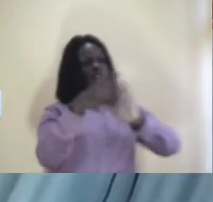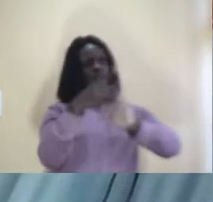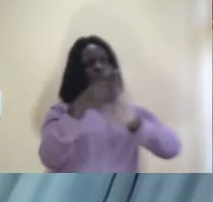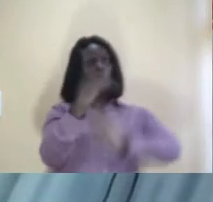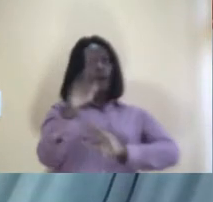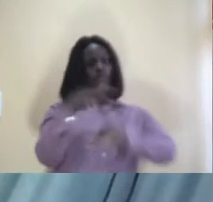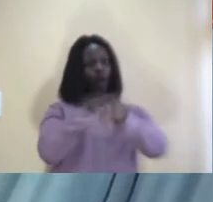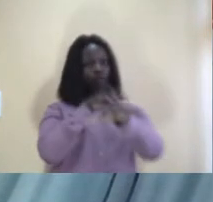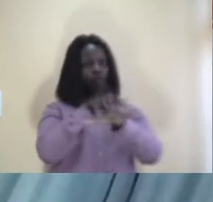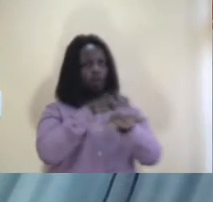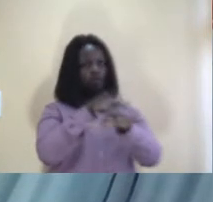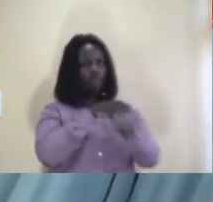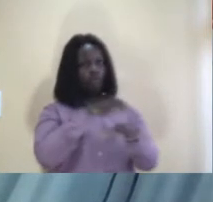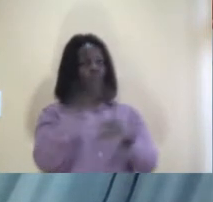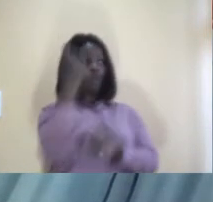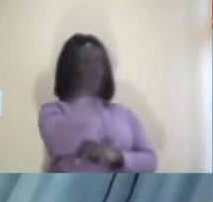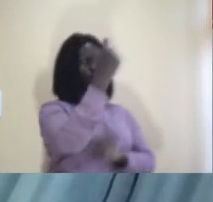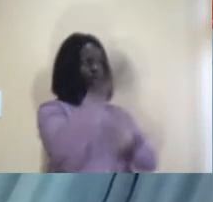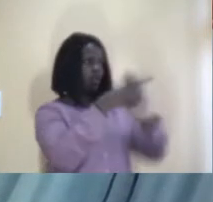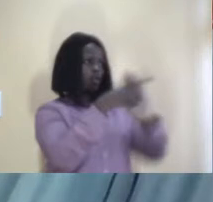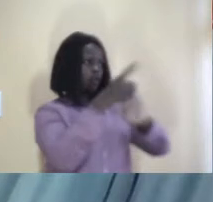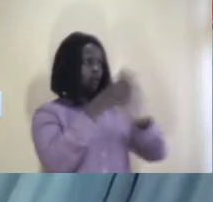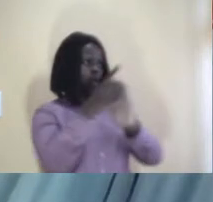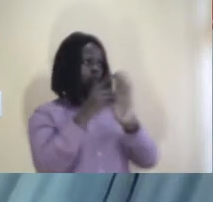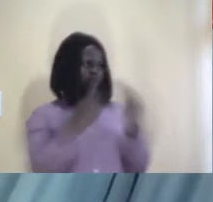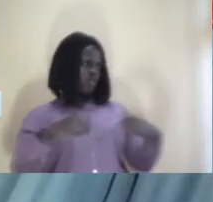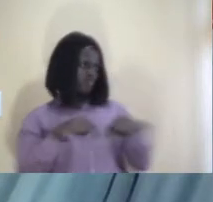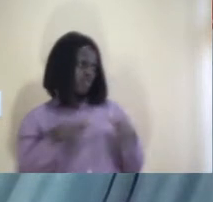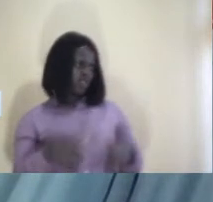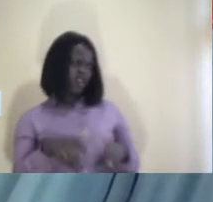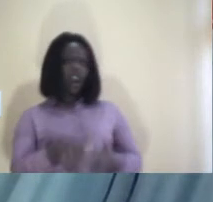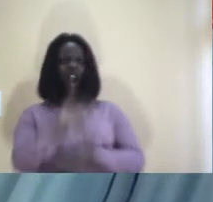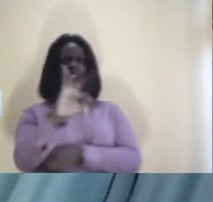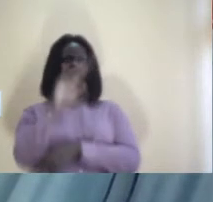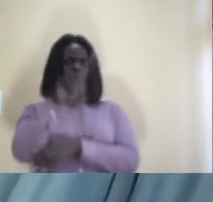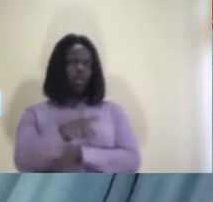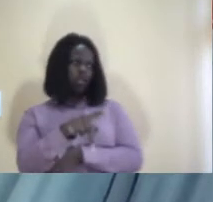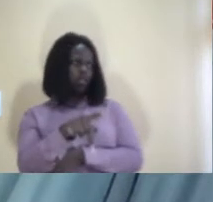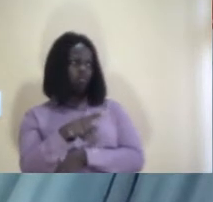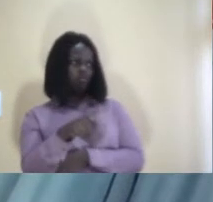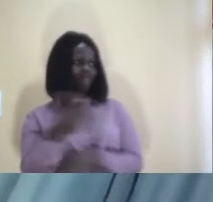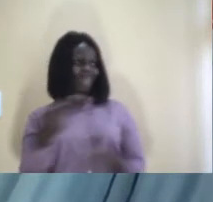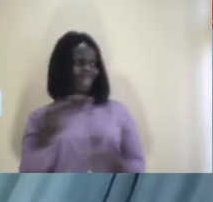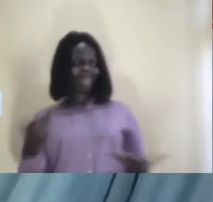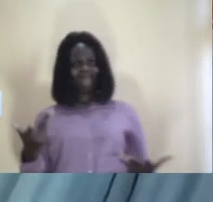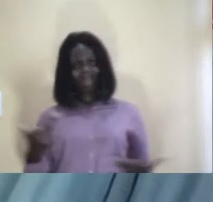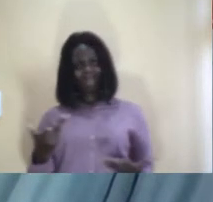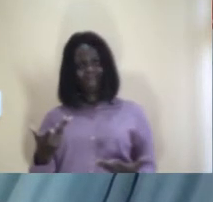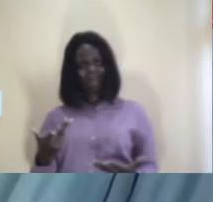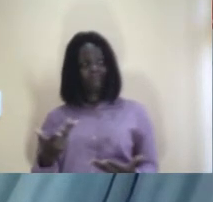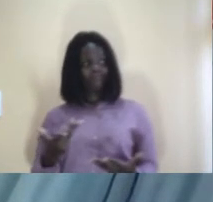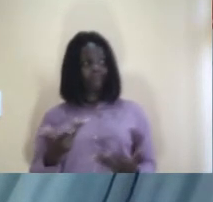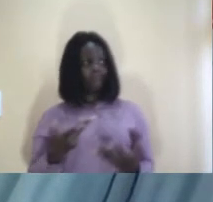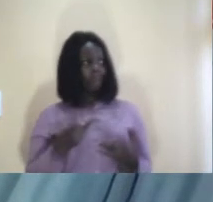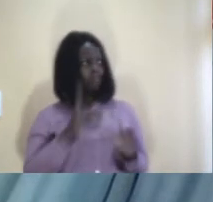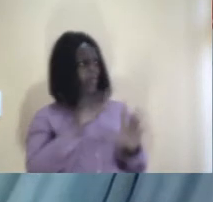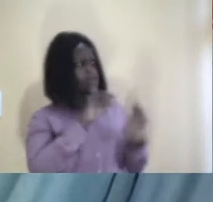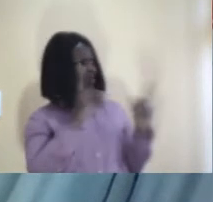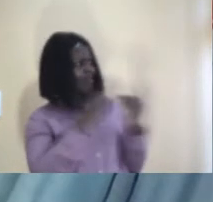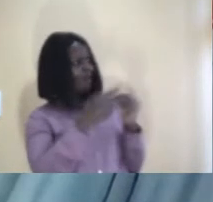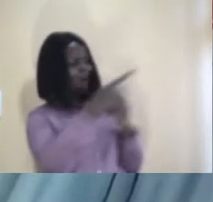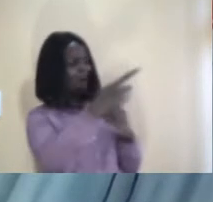Development. As the IFP, we cannot shy away from the fact that this department is a